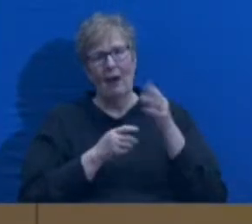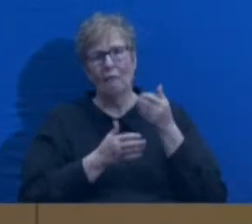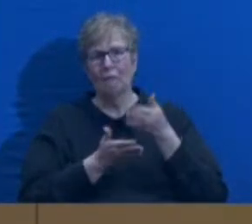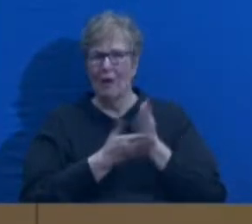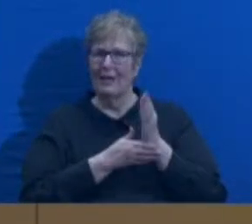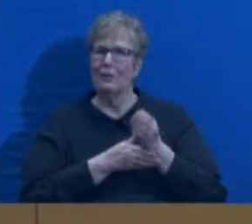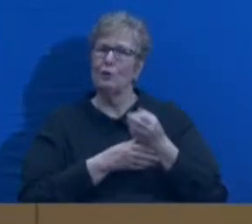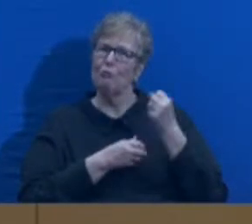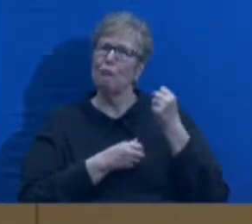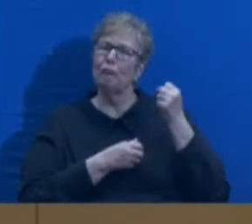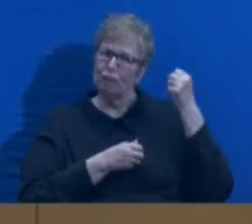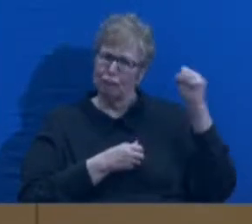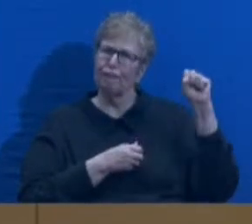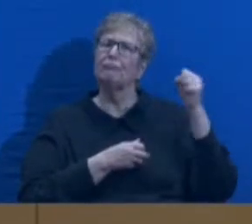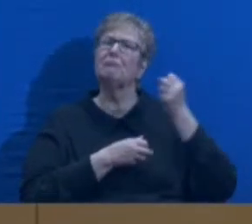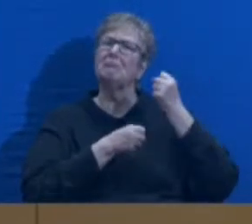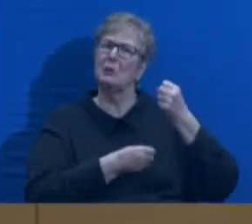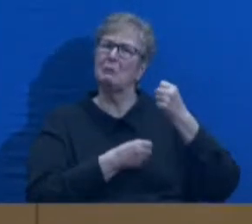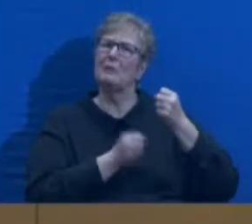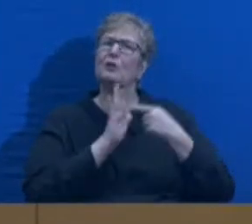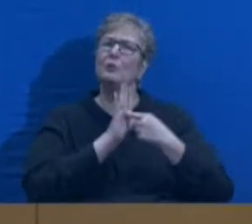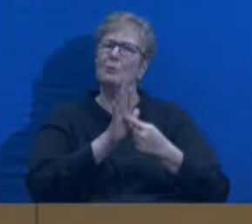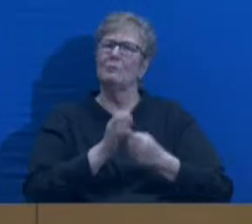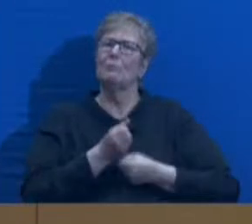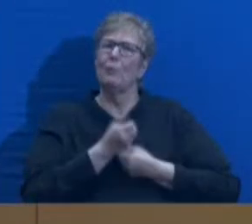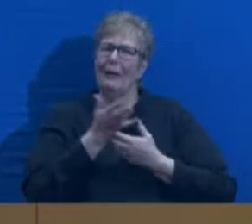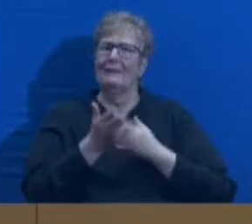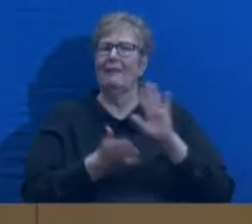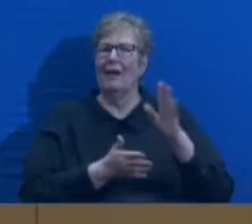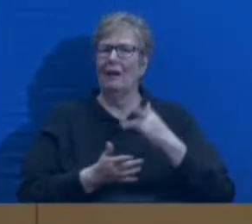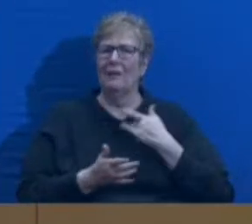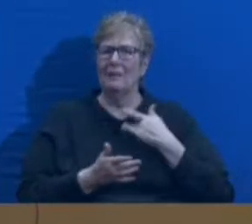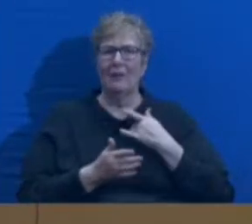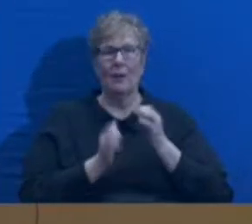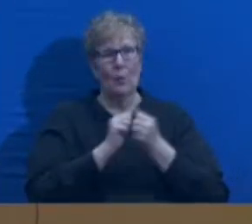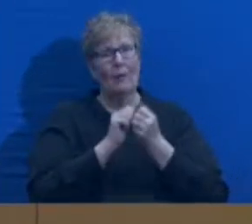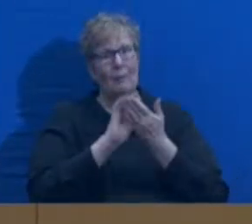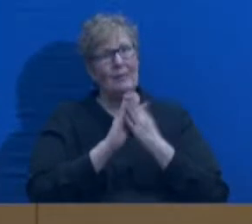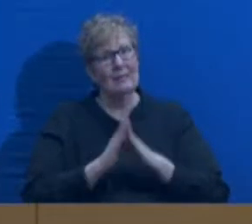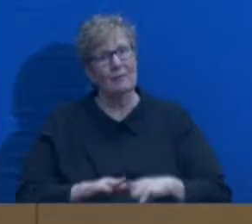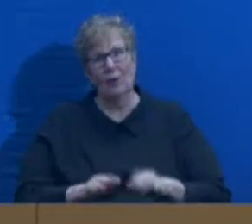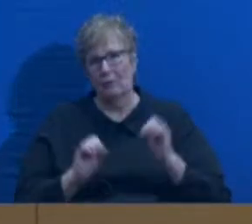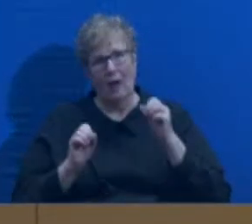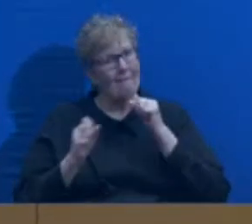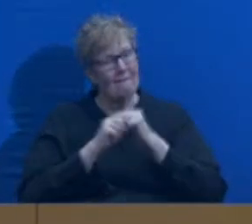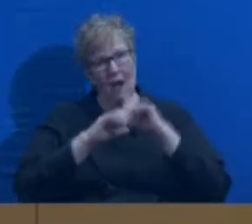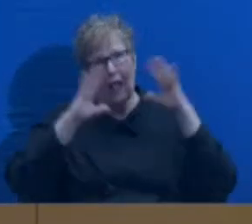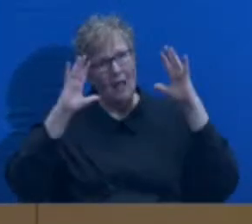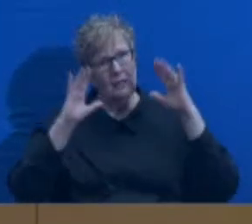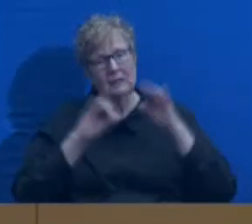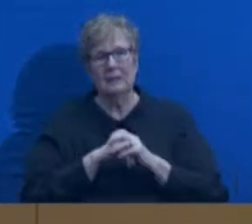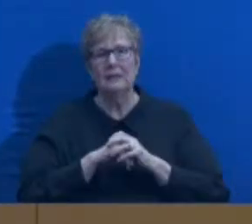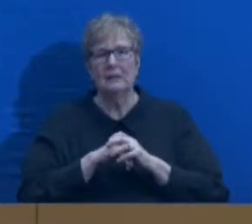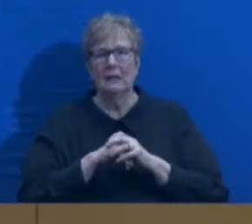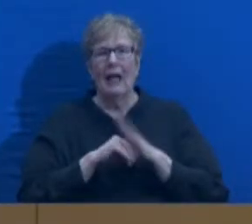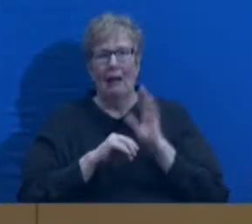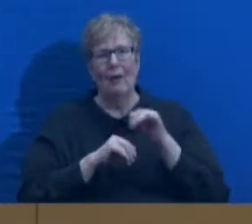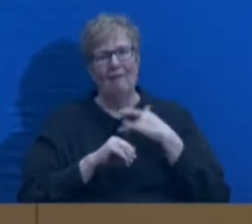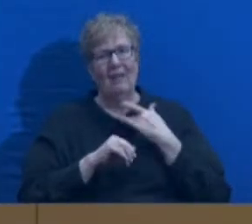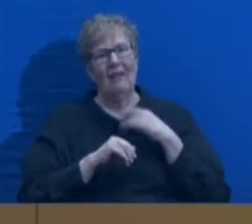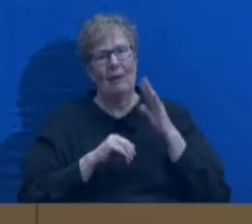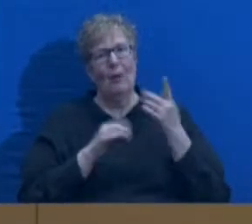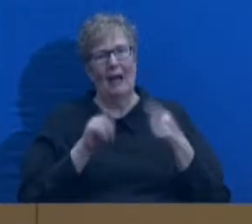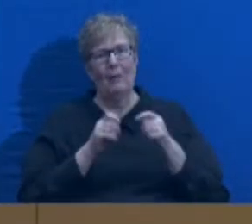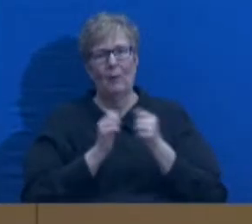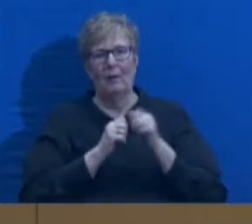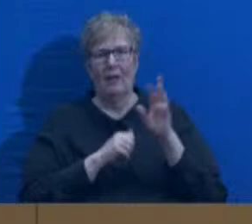express themselves in a peaceful and nonviolent manner, and we fully anticipate that'll be the case for the RNC. But